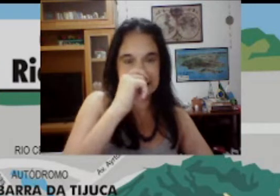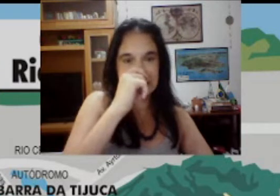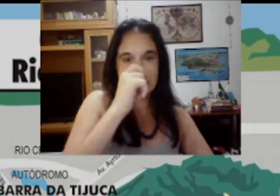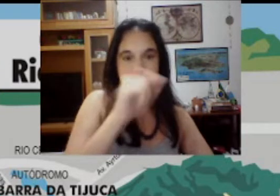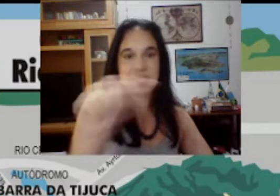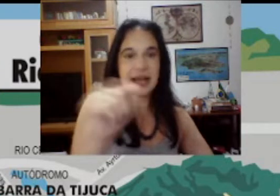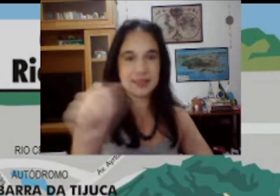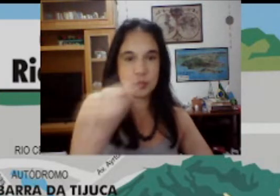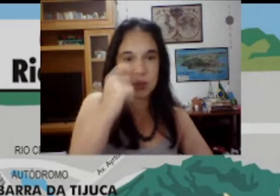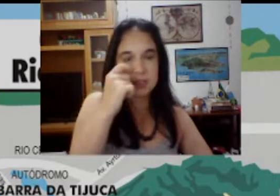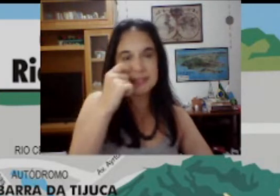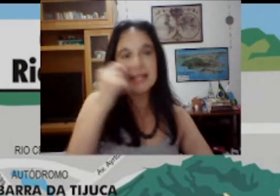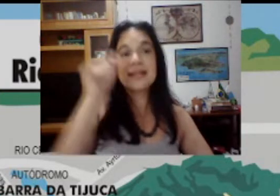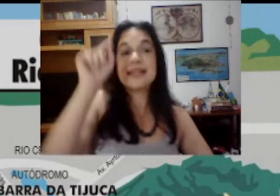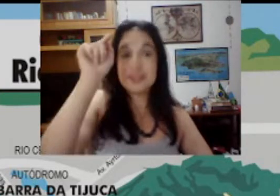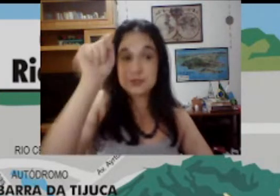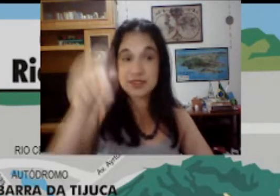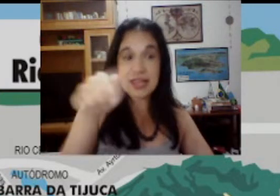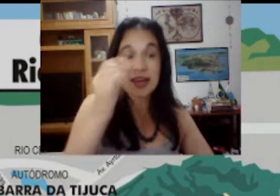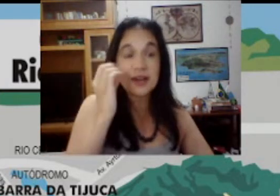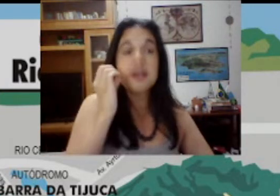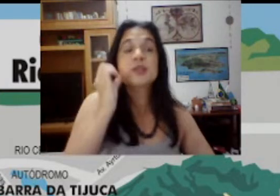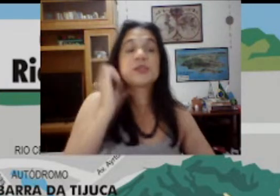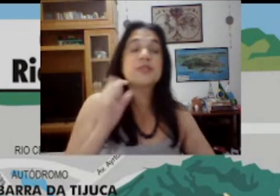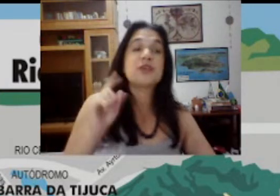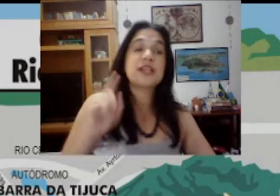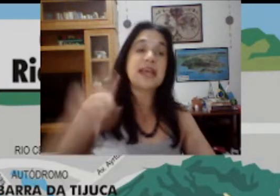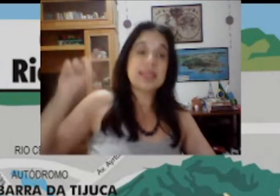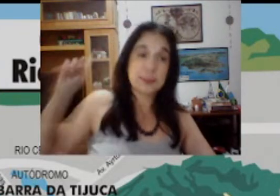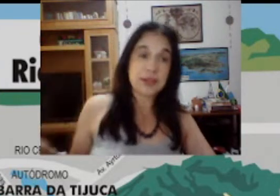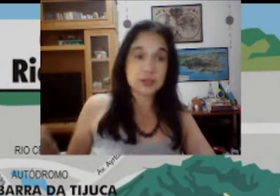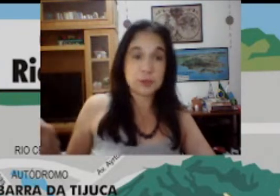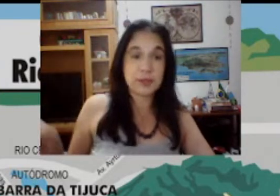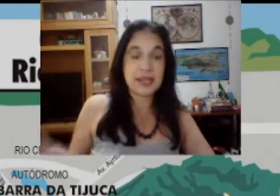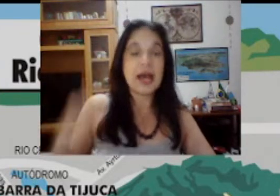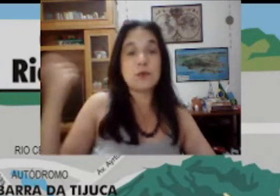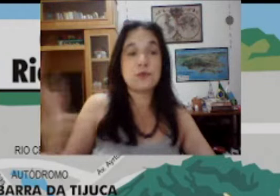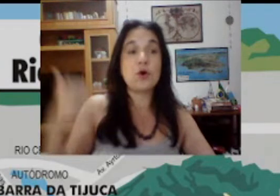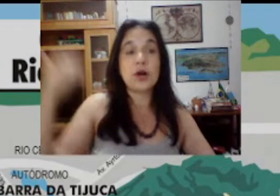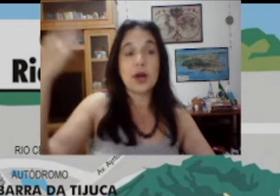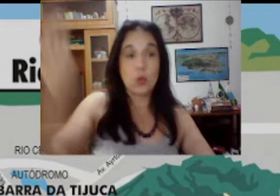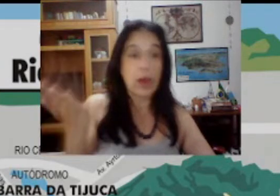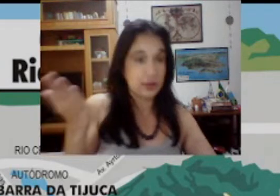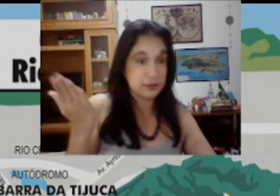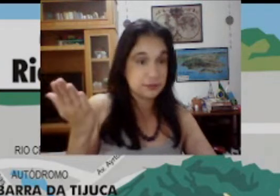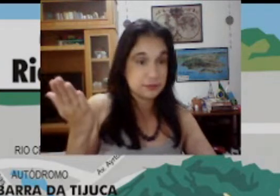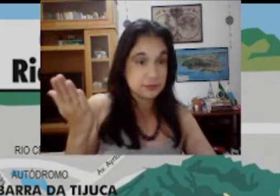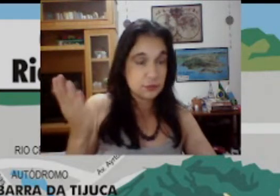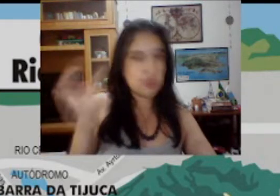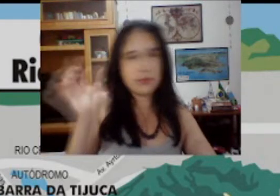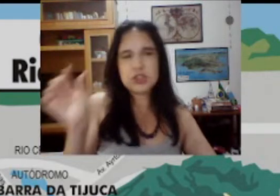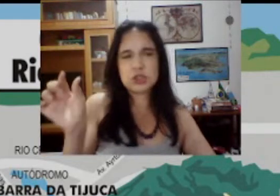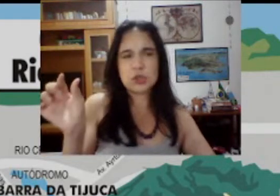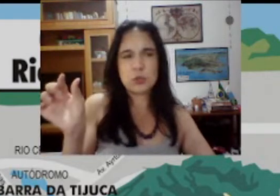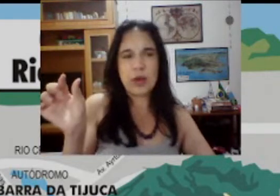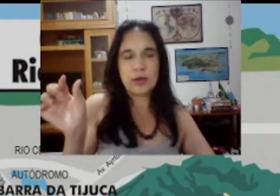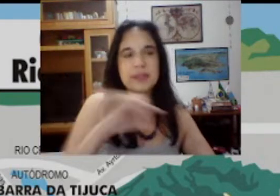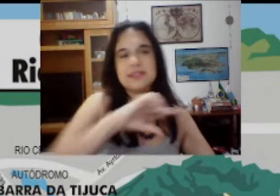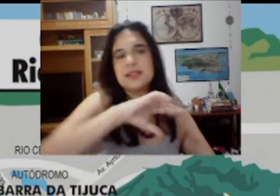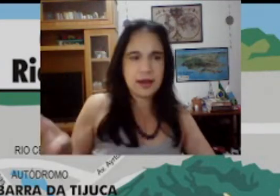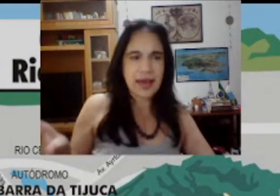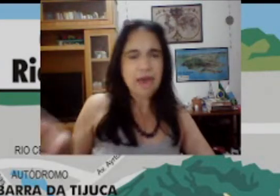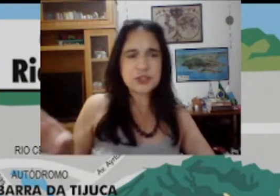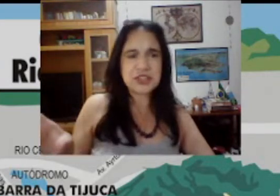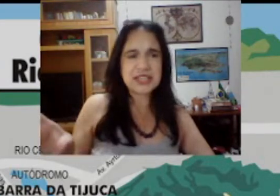it, right behind the word. They lived there, specifically at the Paço Imperial, for a while, for a very short while.